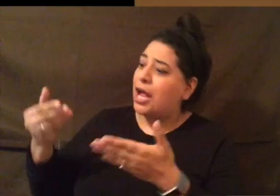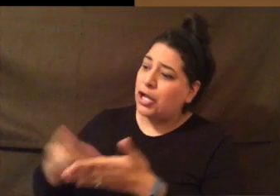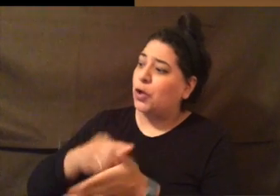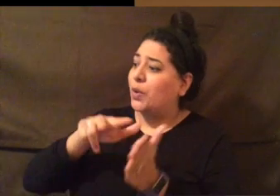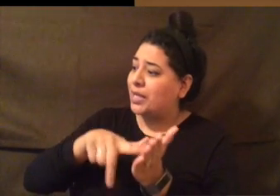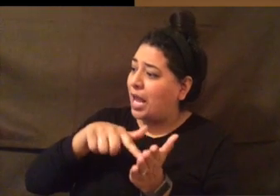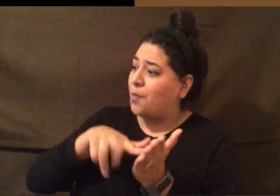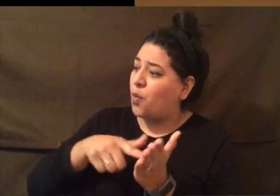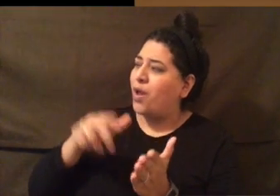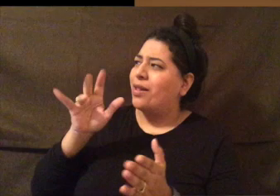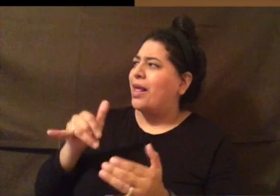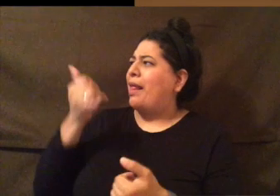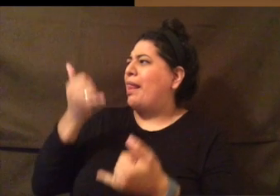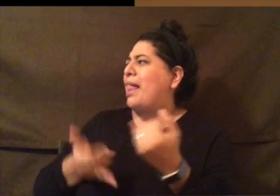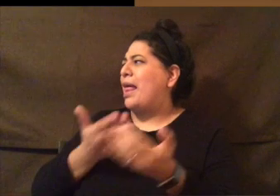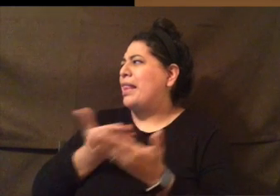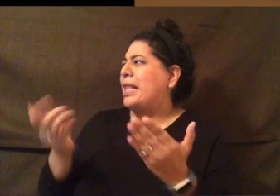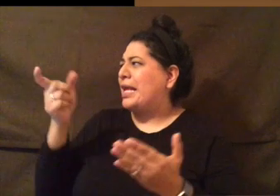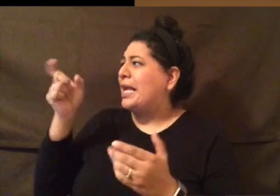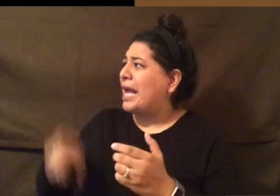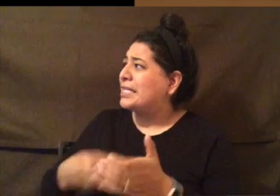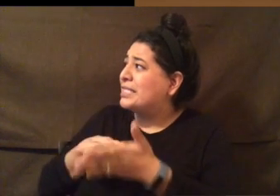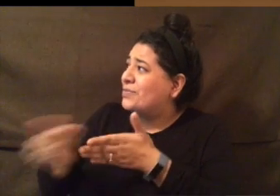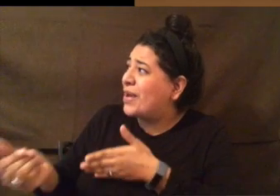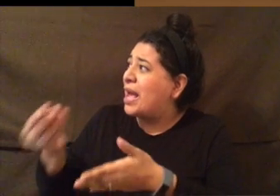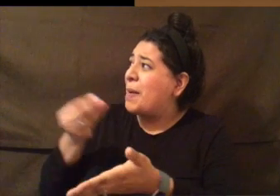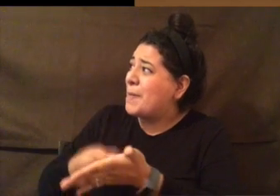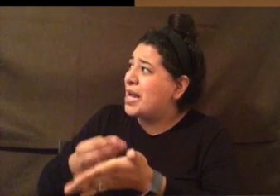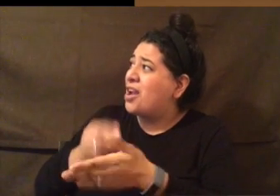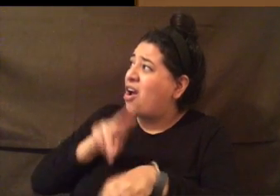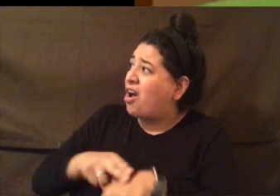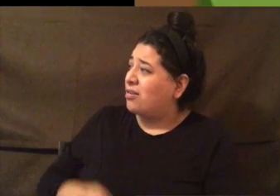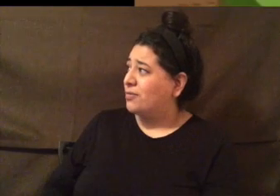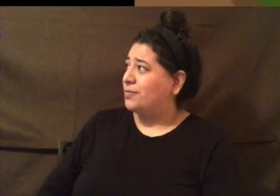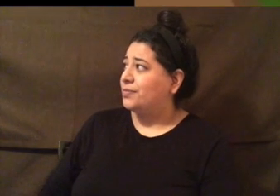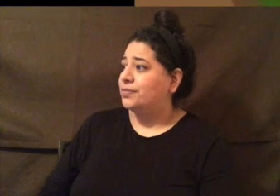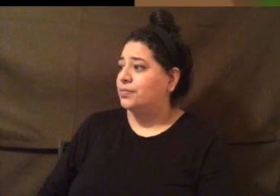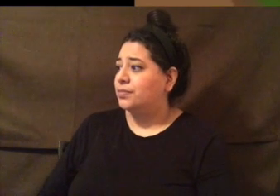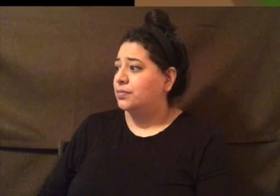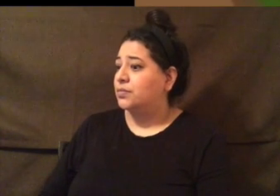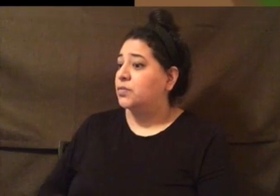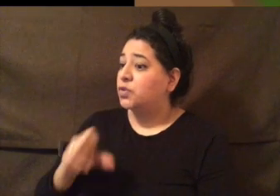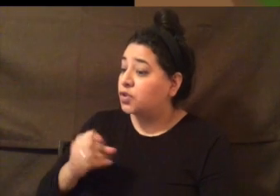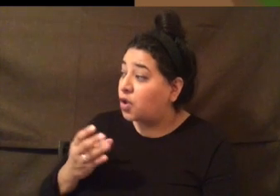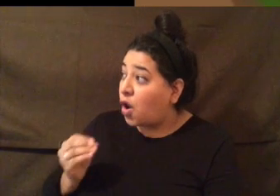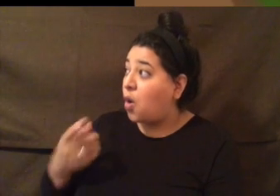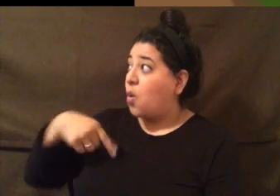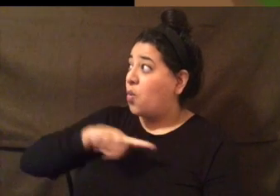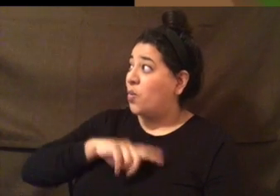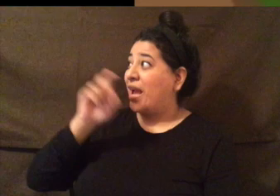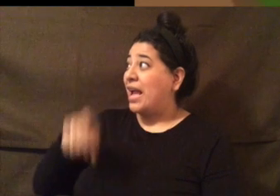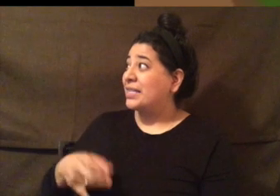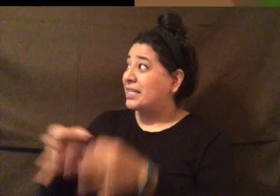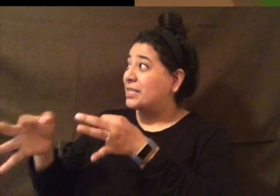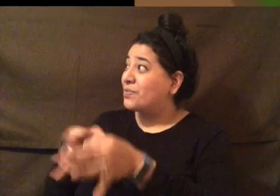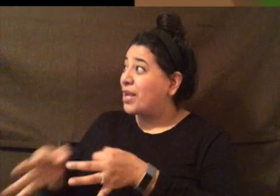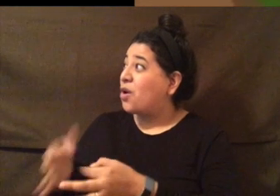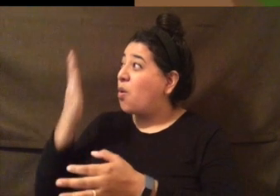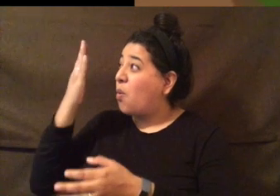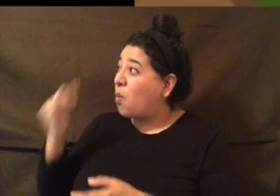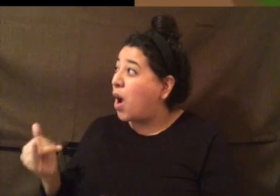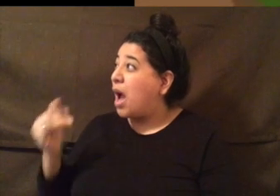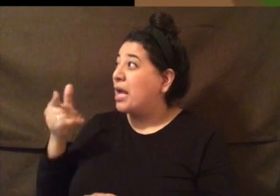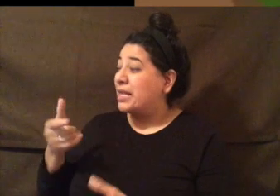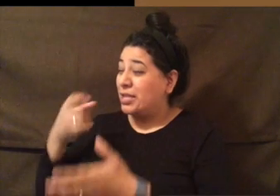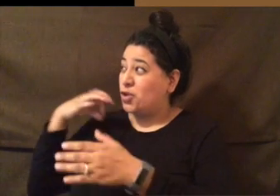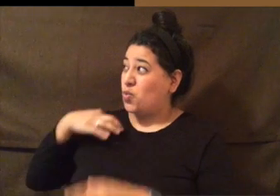new skateboard. That's the last thing Barry needs to spend his money on. So, what we need to do is explain to Barry why credit